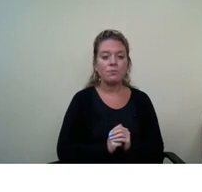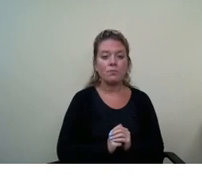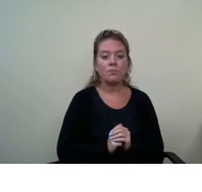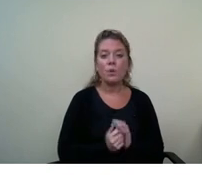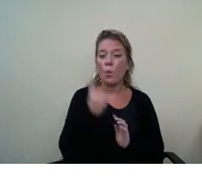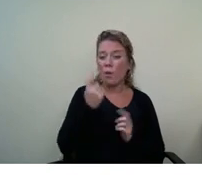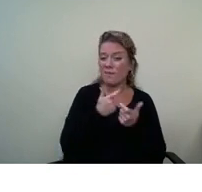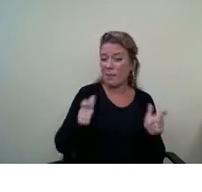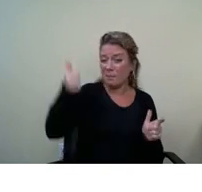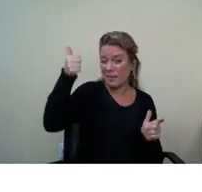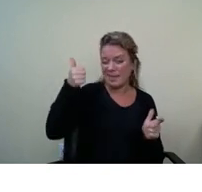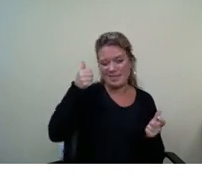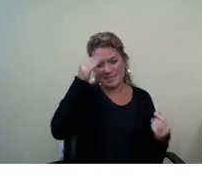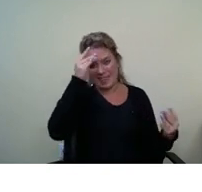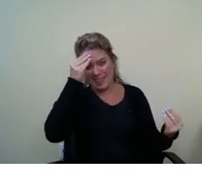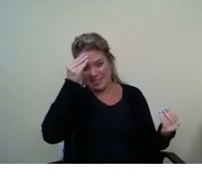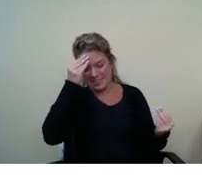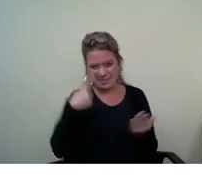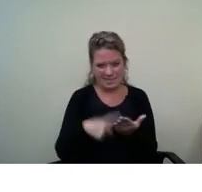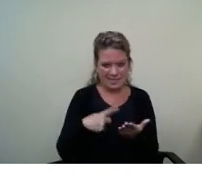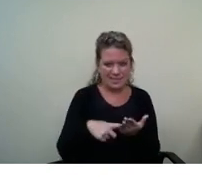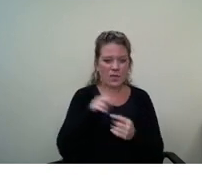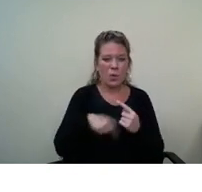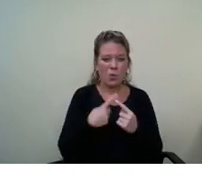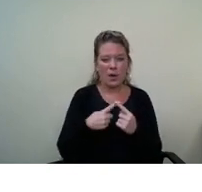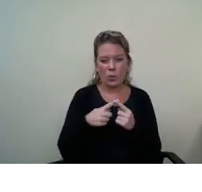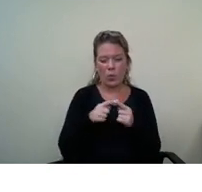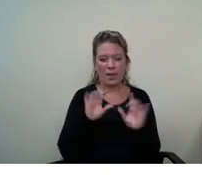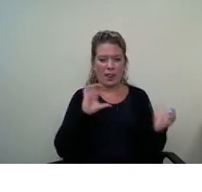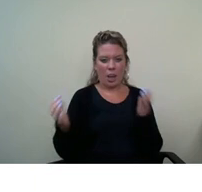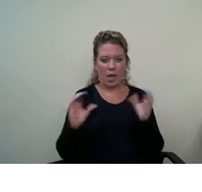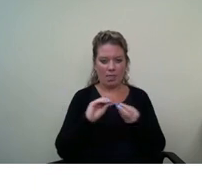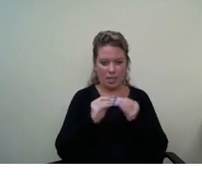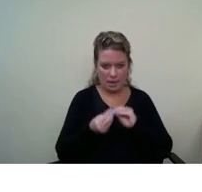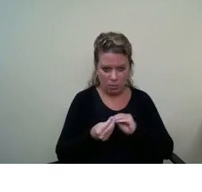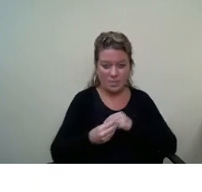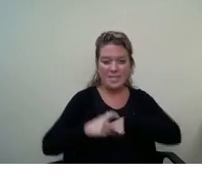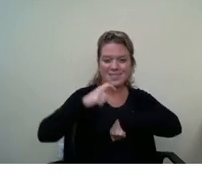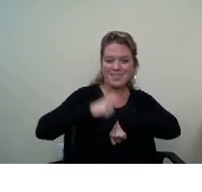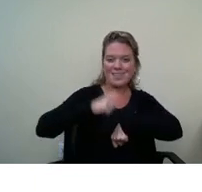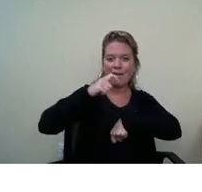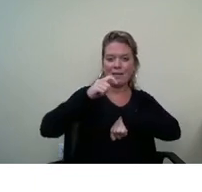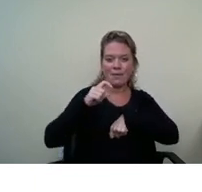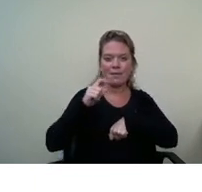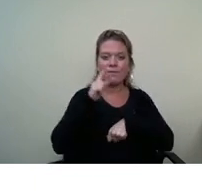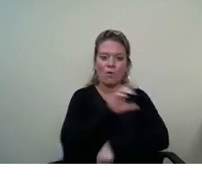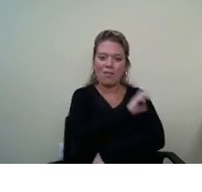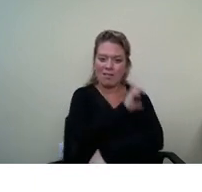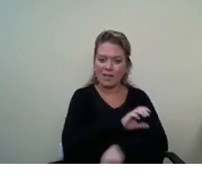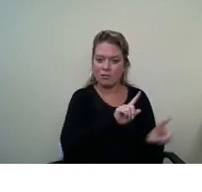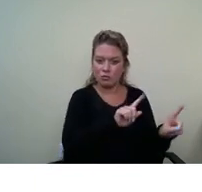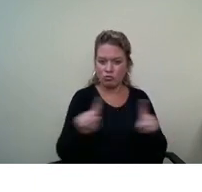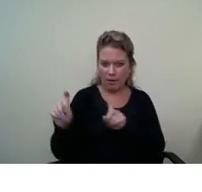one of the biggest considerations here when we look at these numbers is the timing in which these clinical trials were